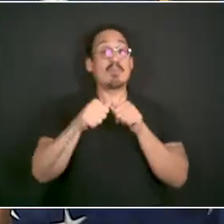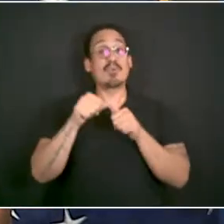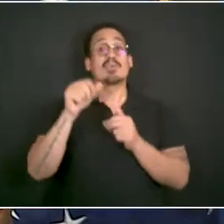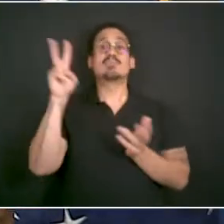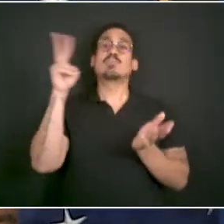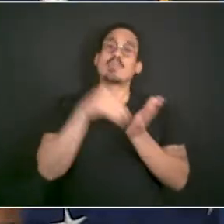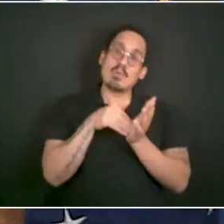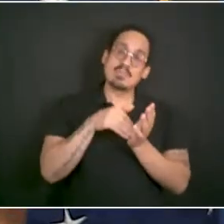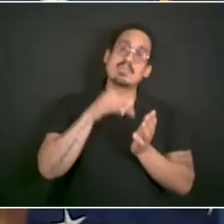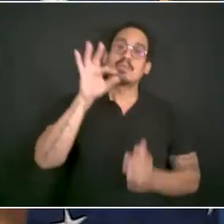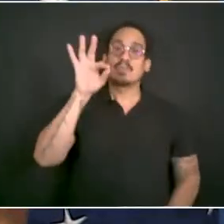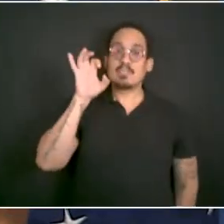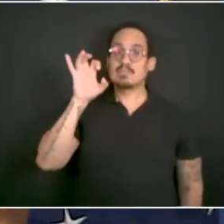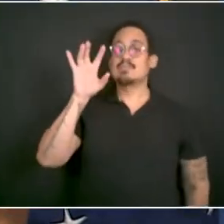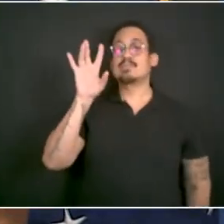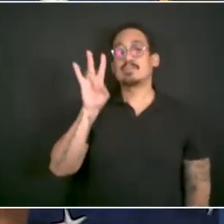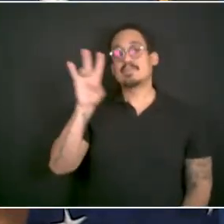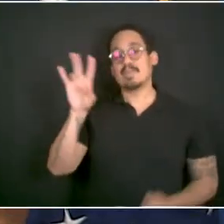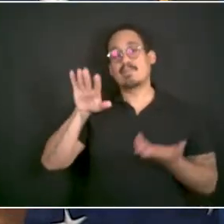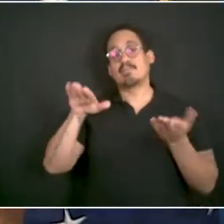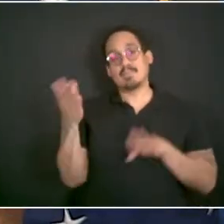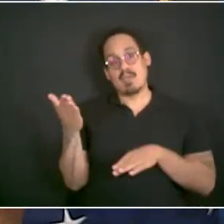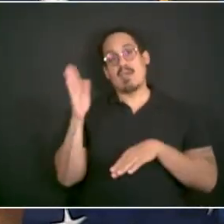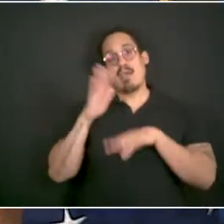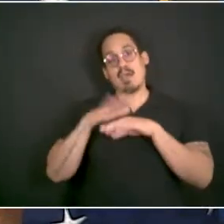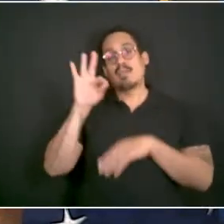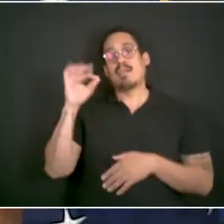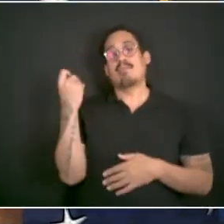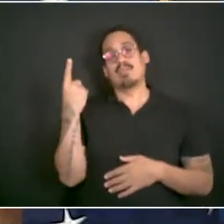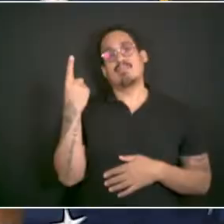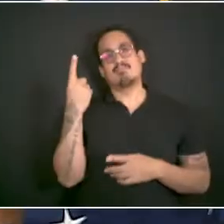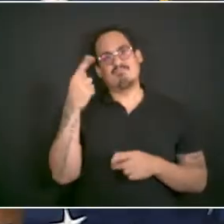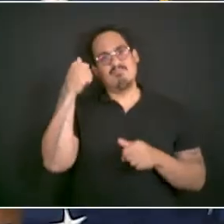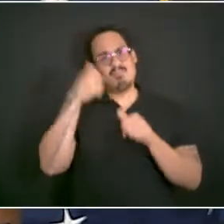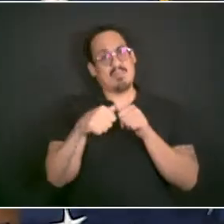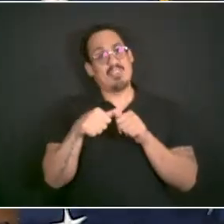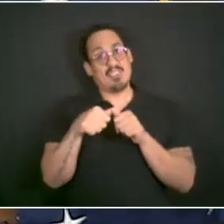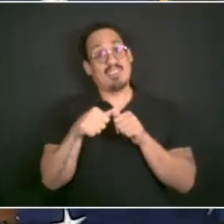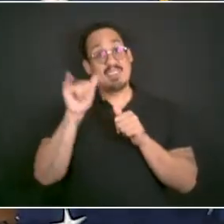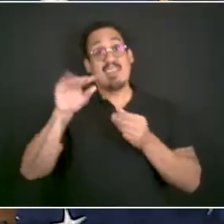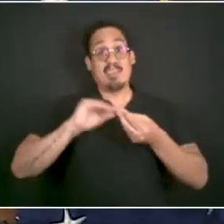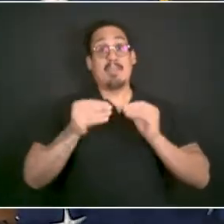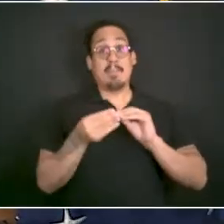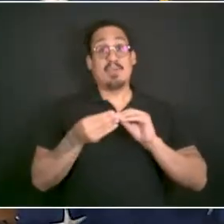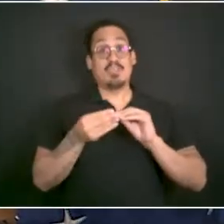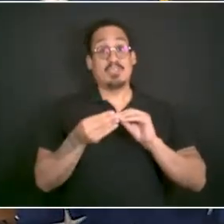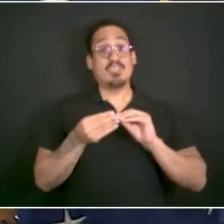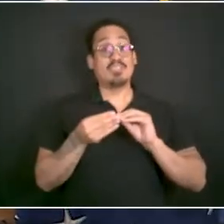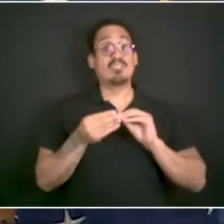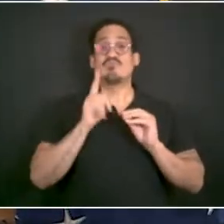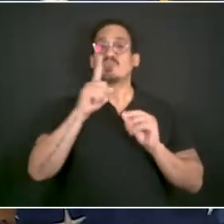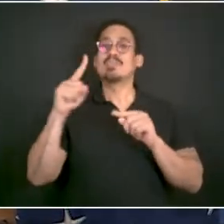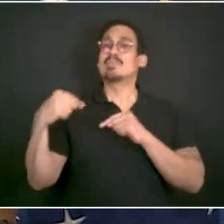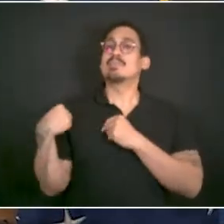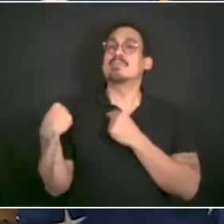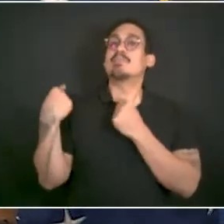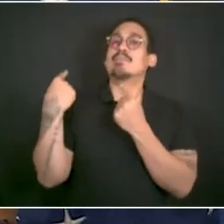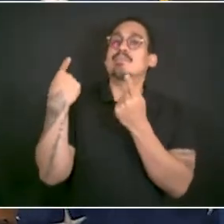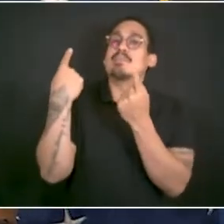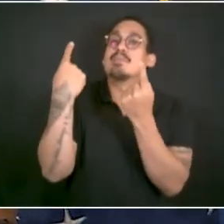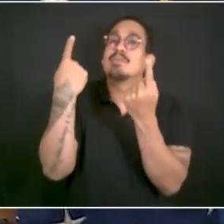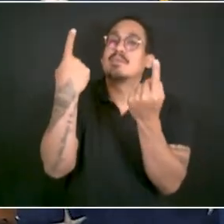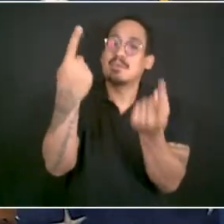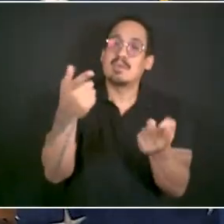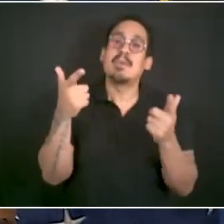2,977 killed on that day, September 11th. We look at how many have made this sacrifice since, and we just want to make sure we recognize them and their